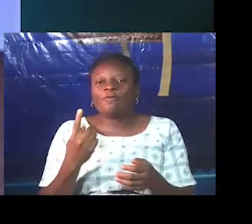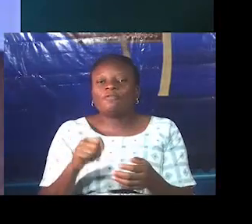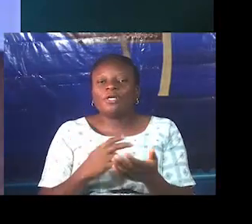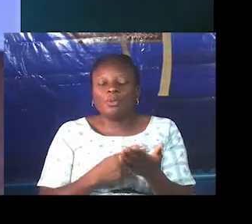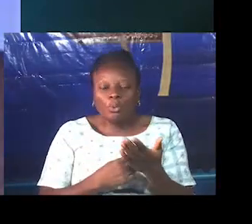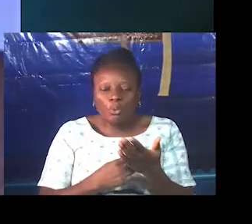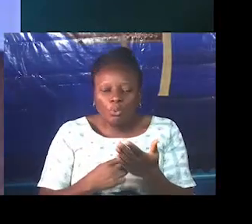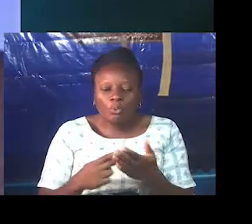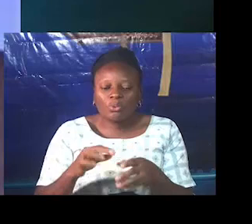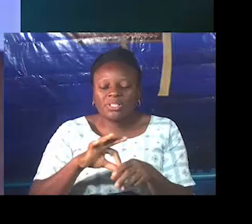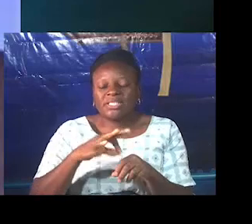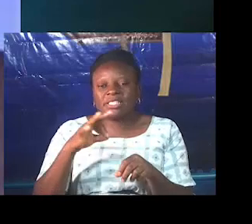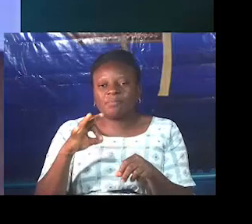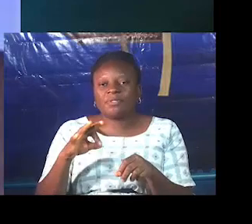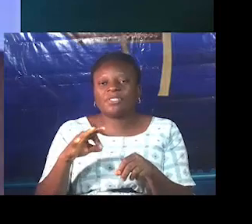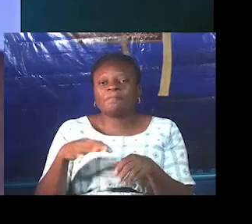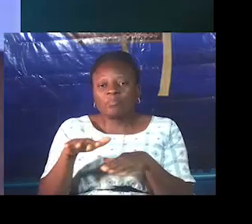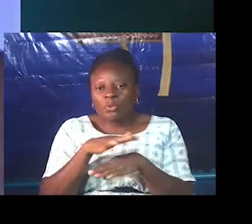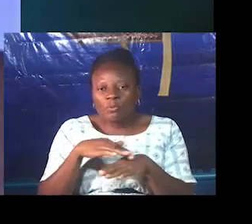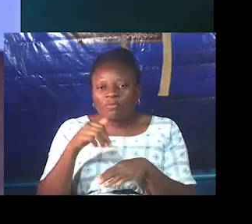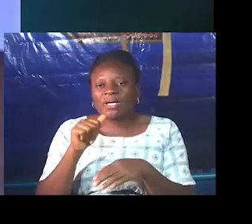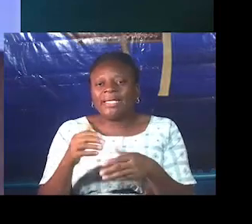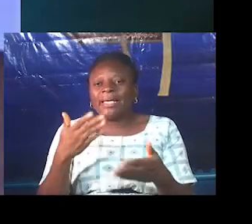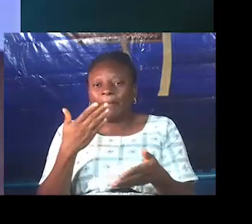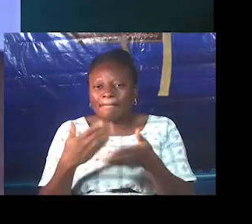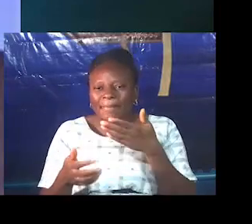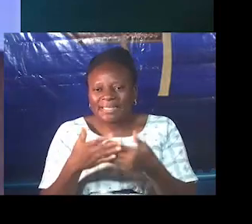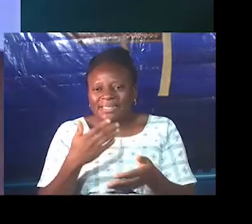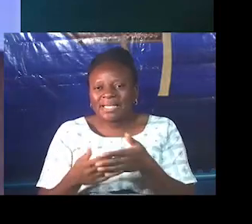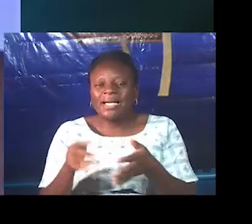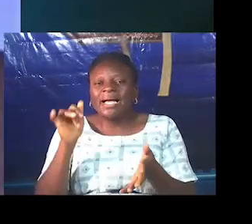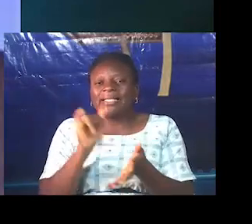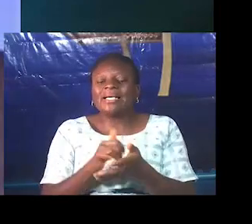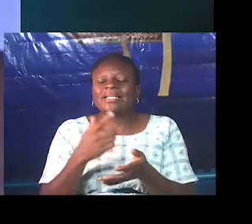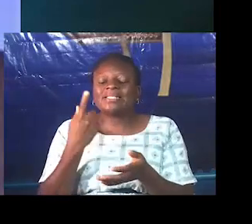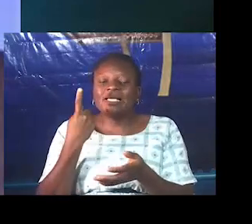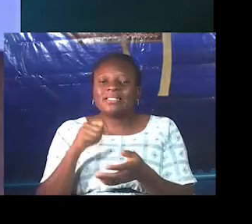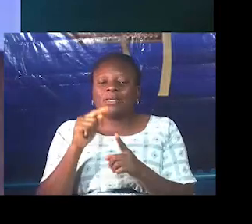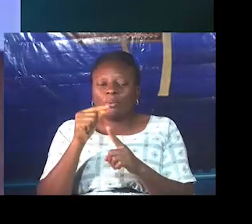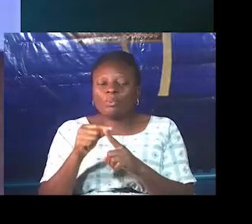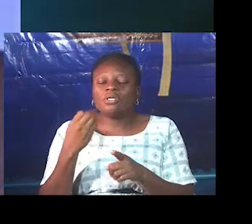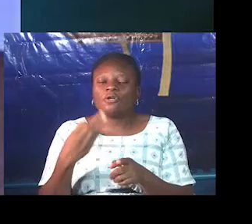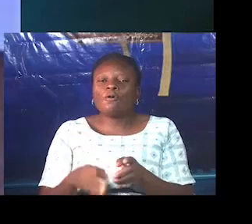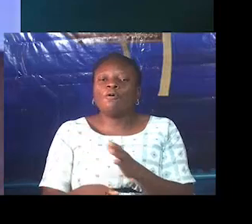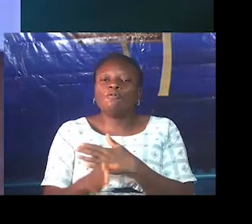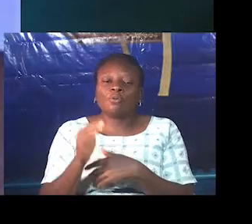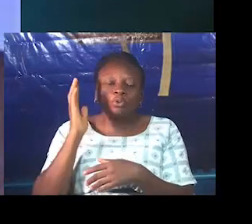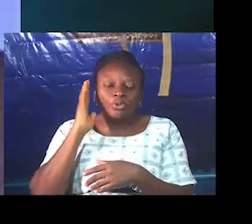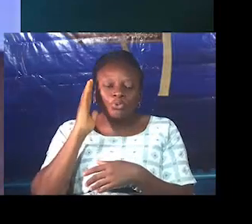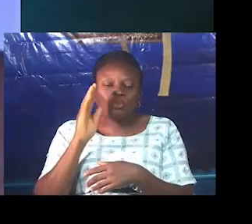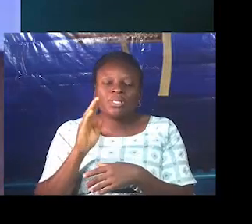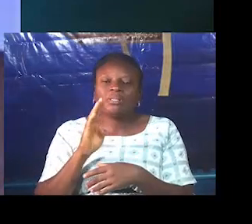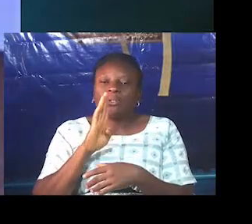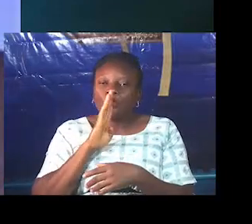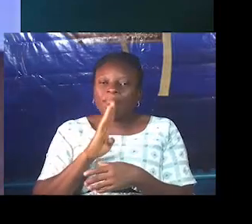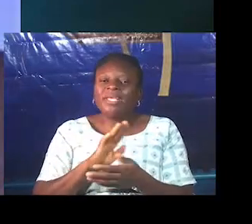by the Spirit of God will be shed abroad on your heart, even towards the girl. There is love that will come in, but that love